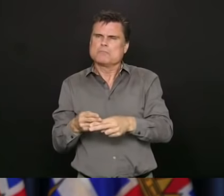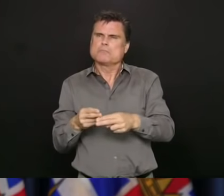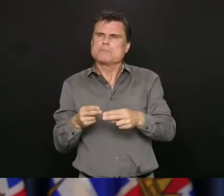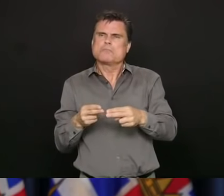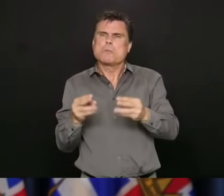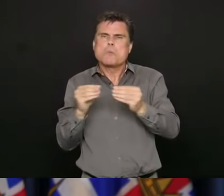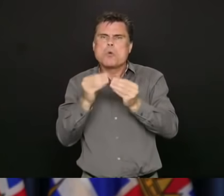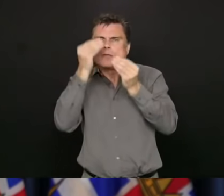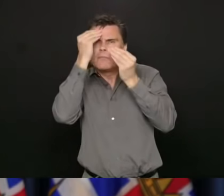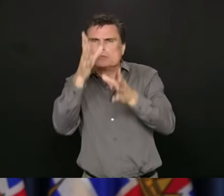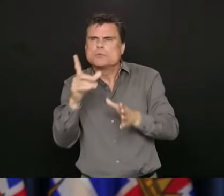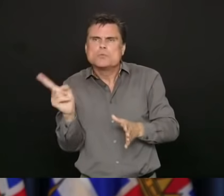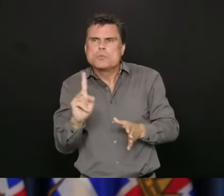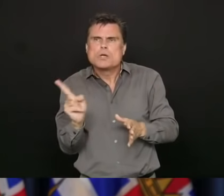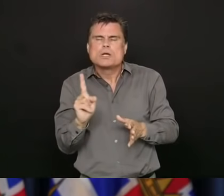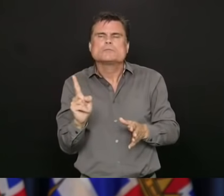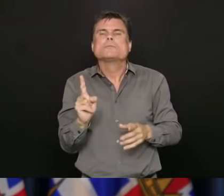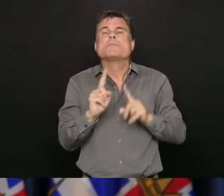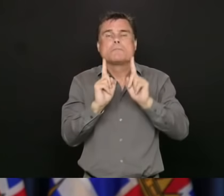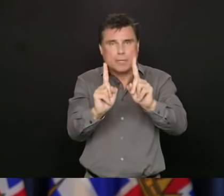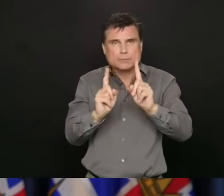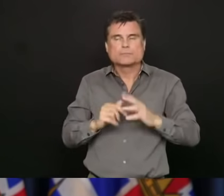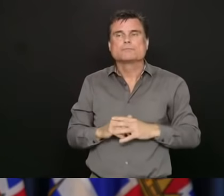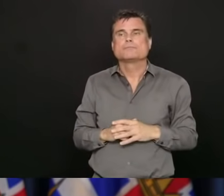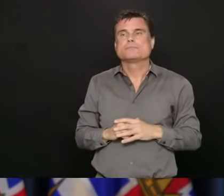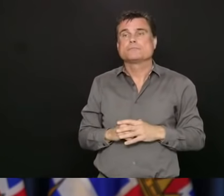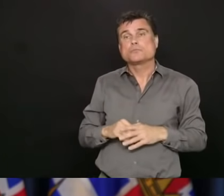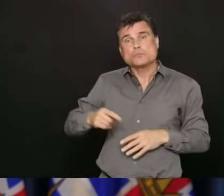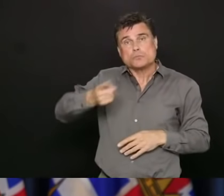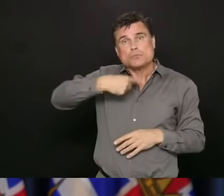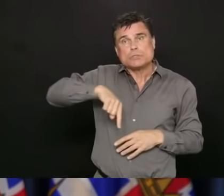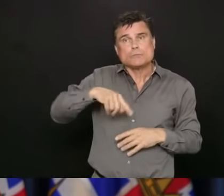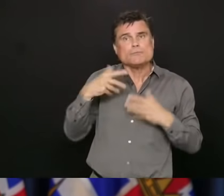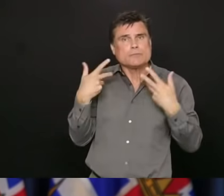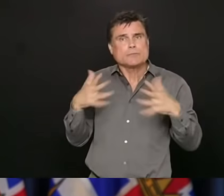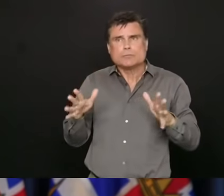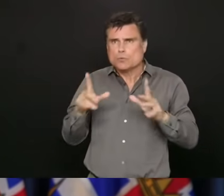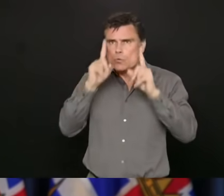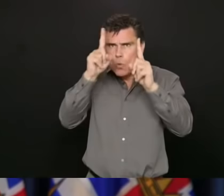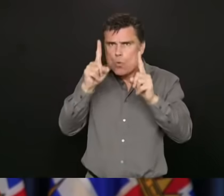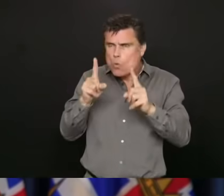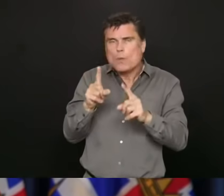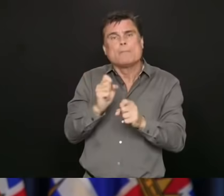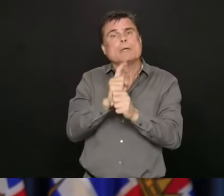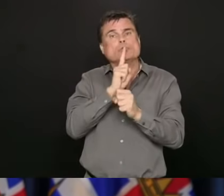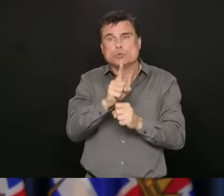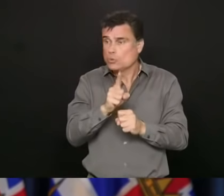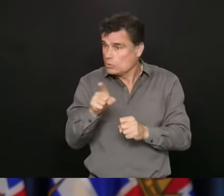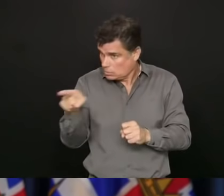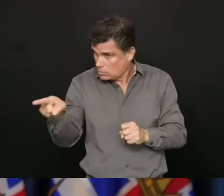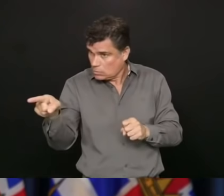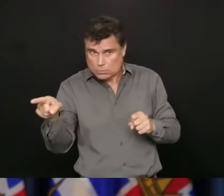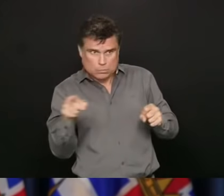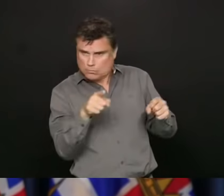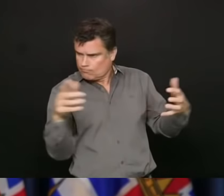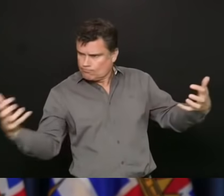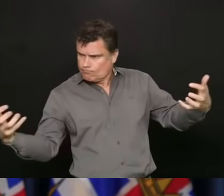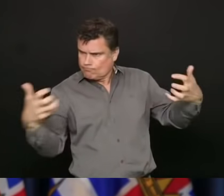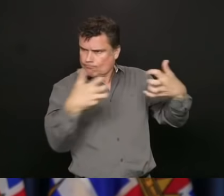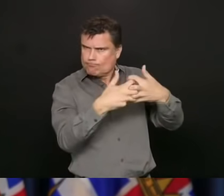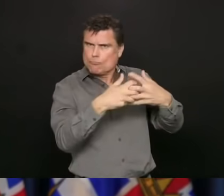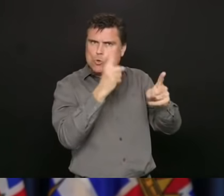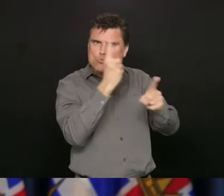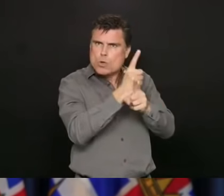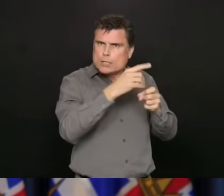we put people in appropriate housing, gave them 3 square meals a day, and the other services that they would need. I'm